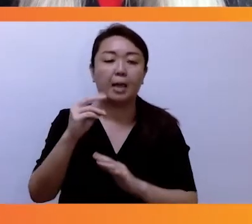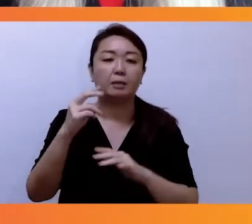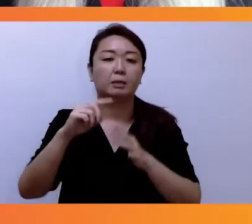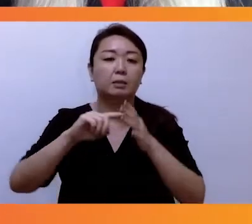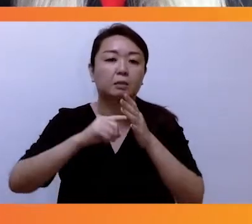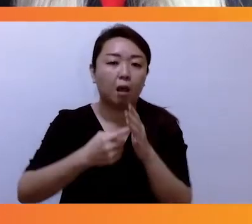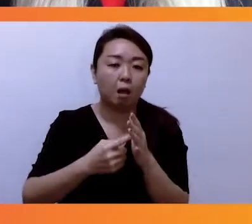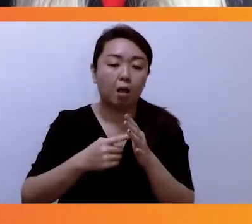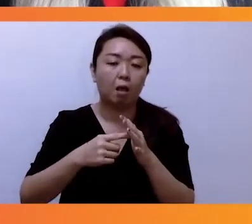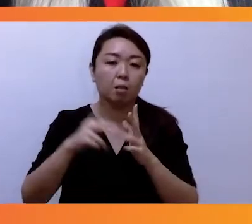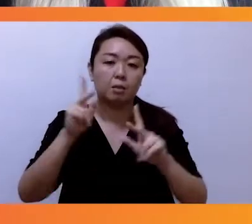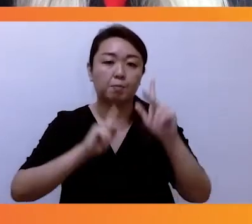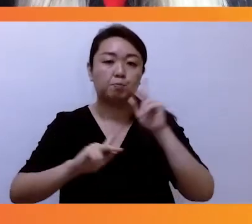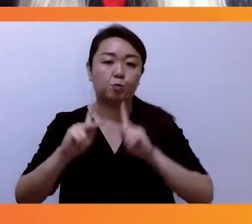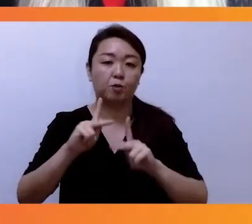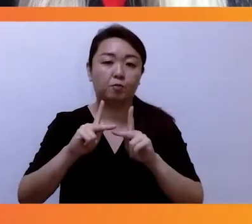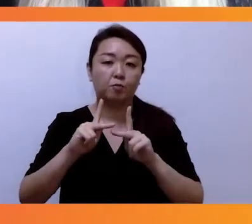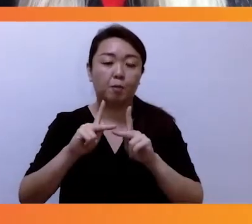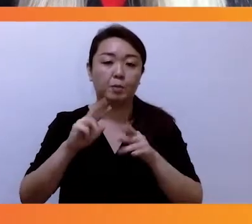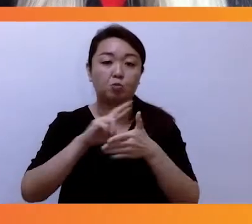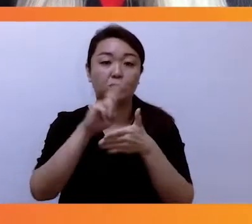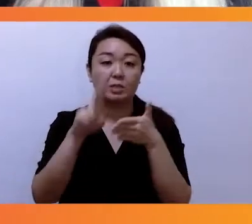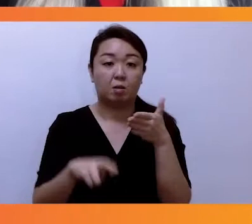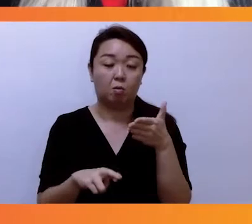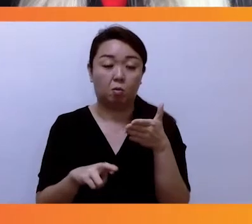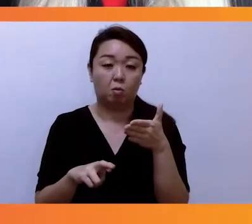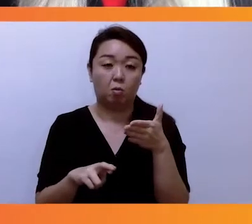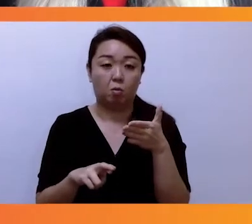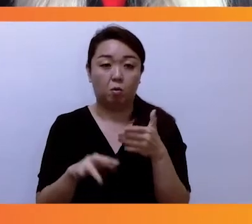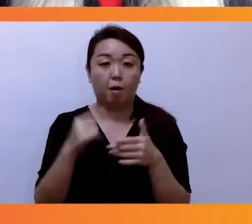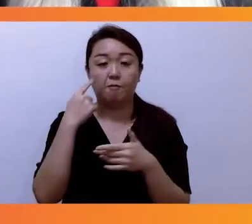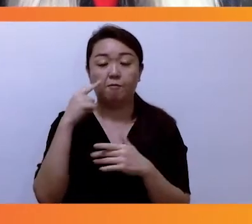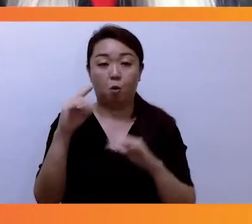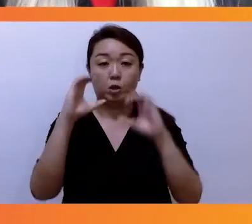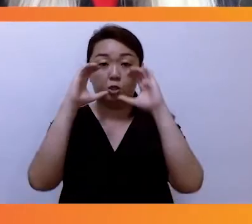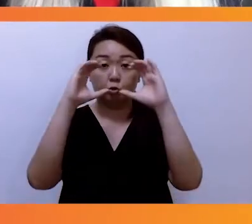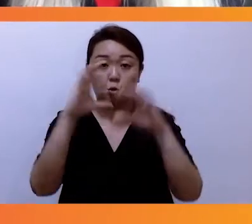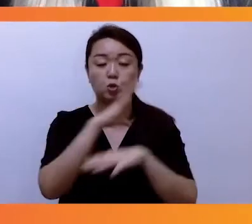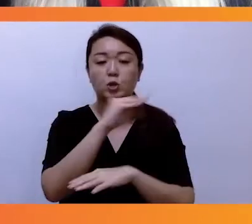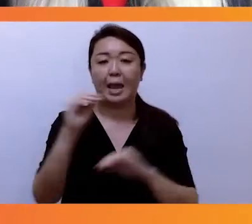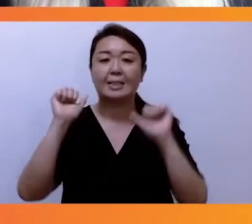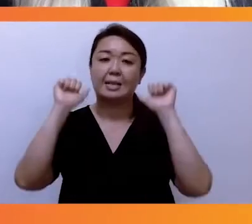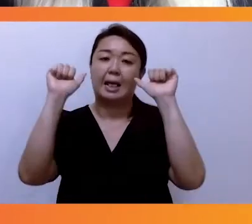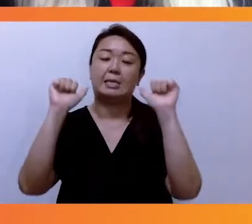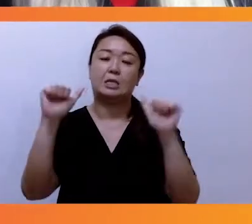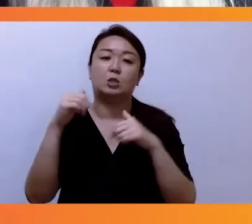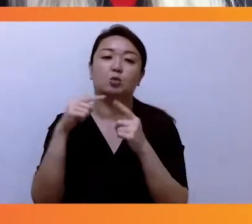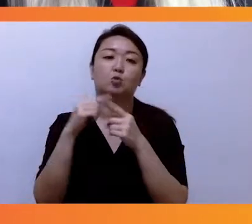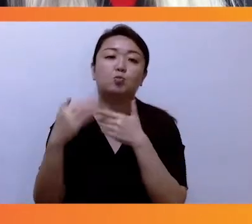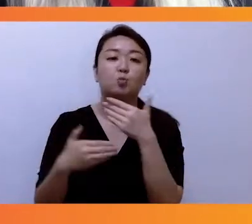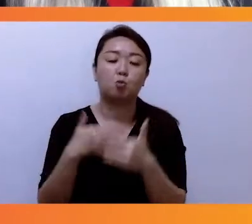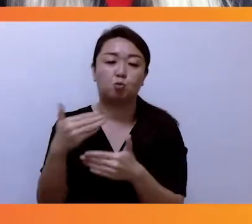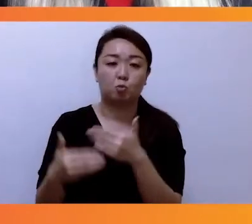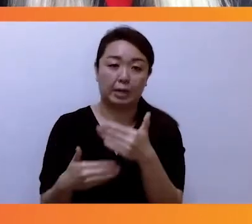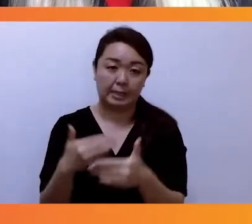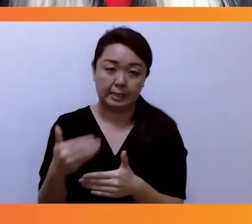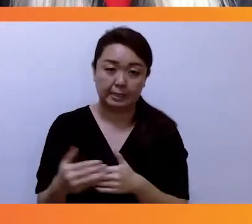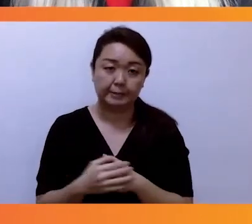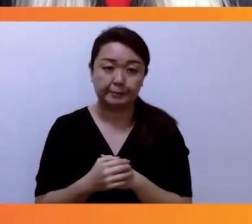and implement performance outcomes for the coach and for the athlete